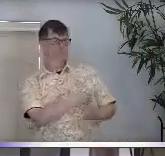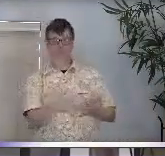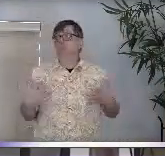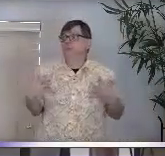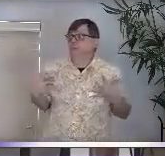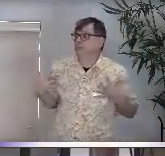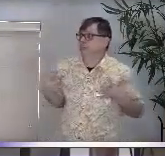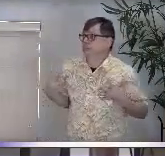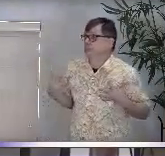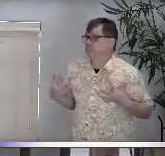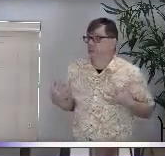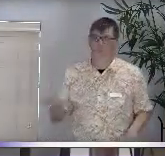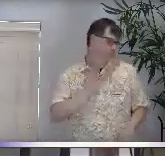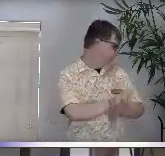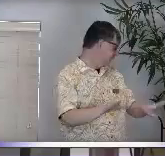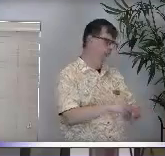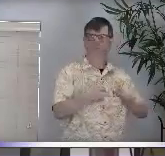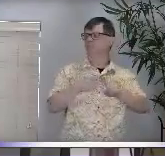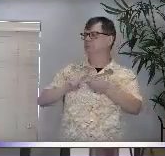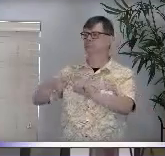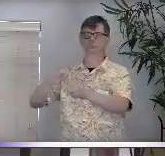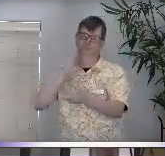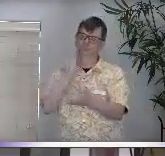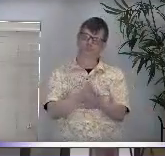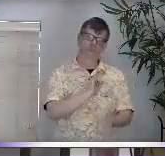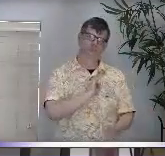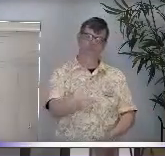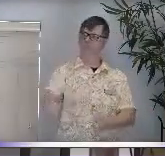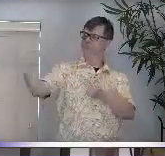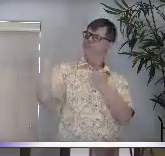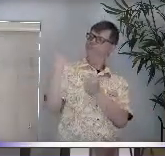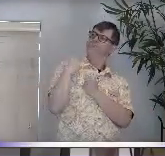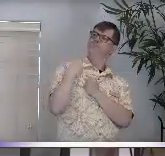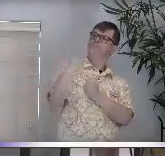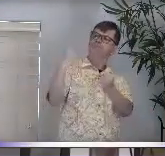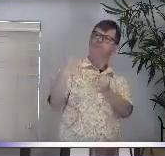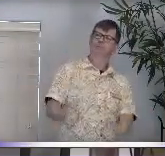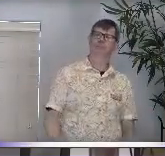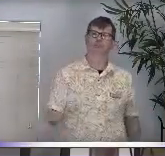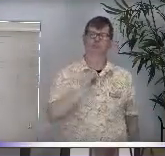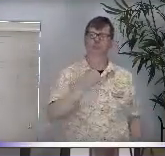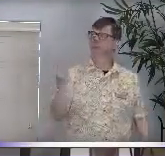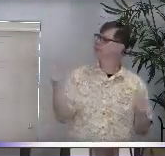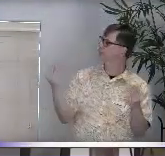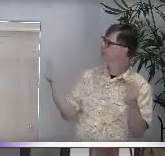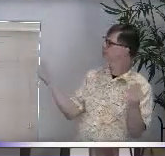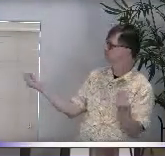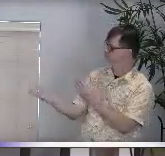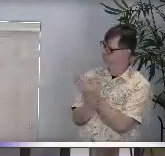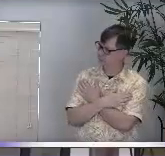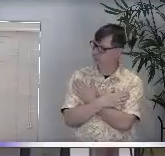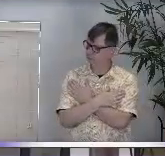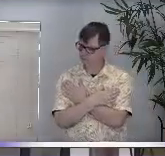afraid. But that doesn't change the truth that I'm also brave and worthy of love